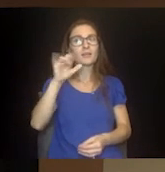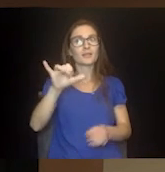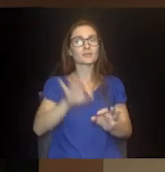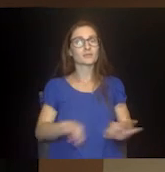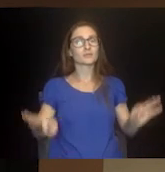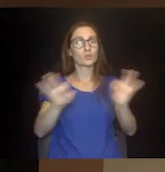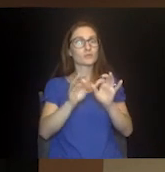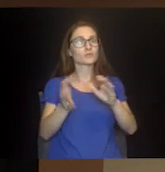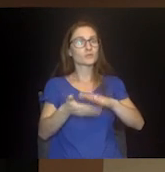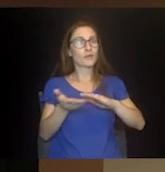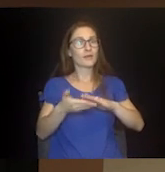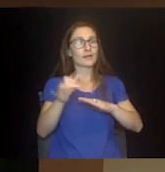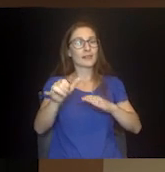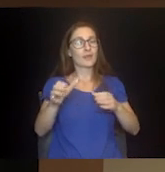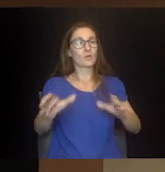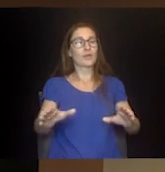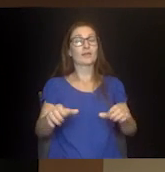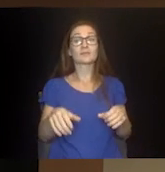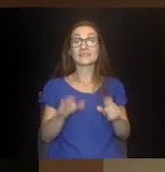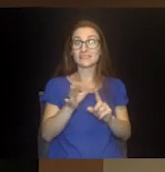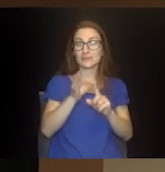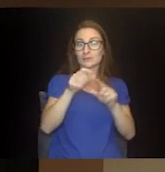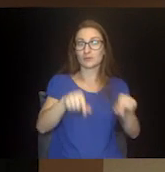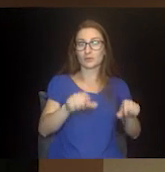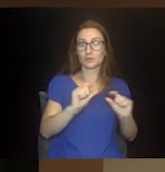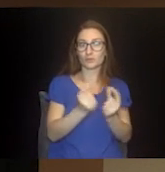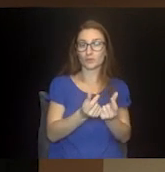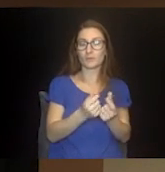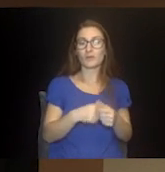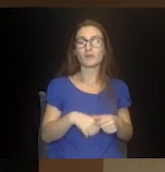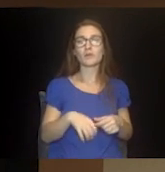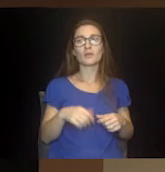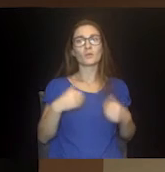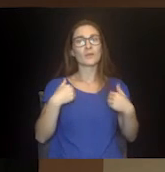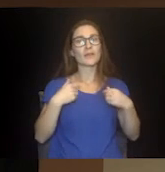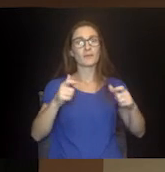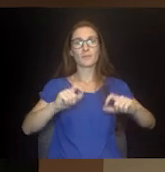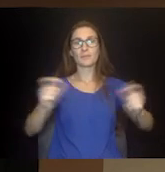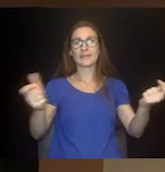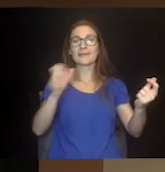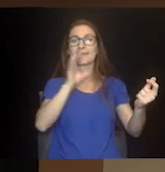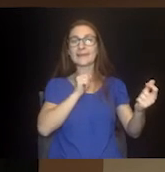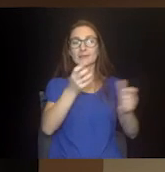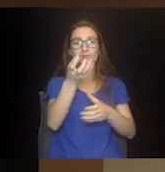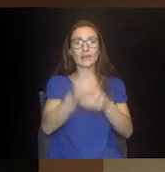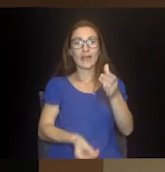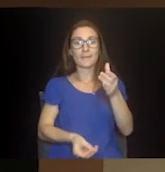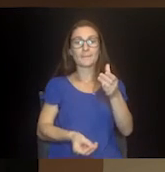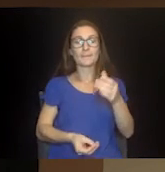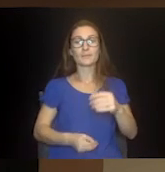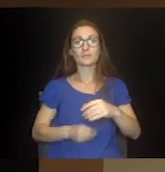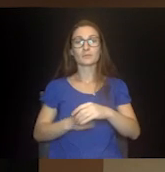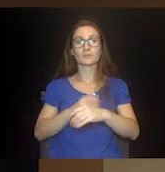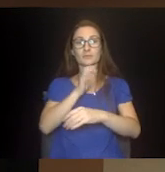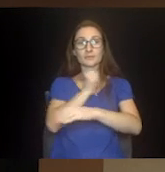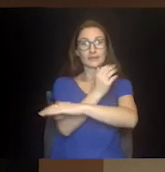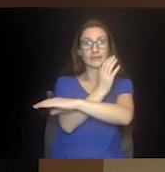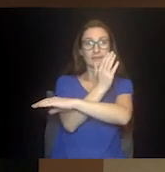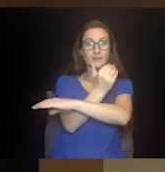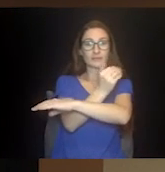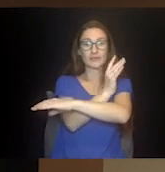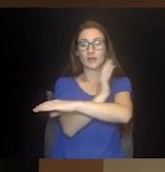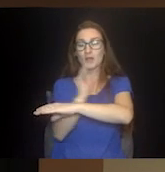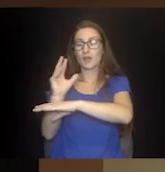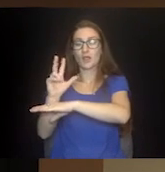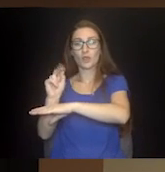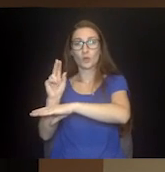But specifically this one, it's super important because there's a huge age gap,